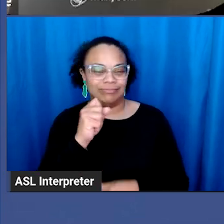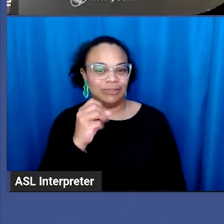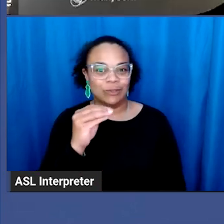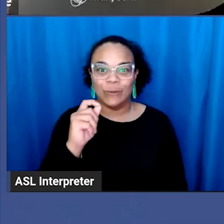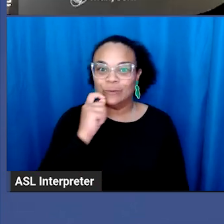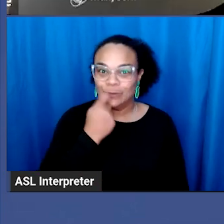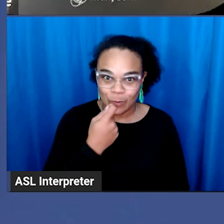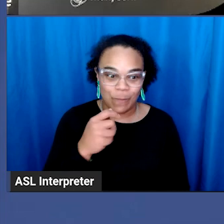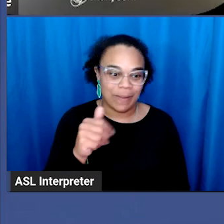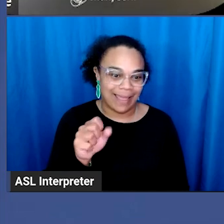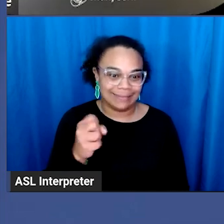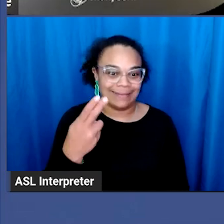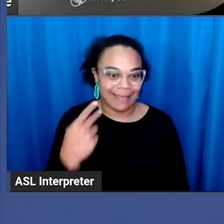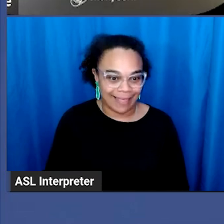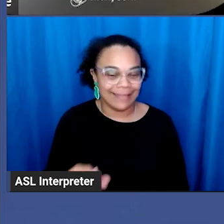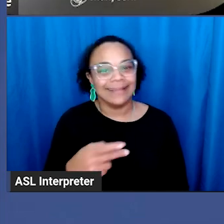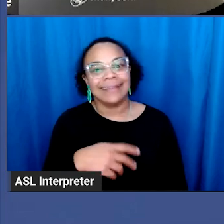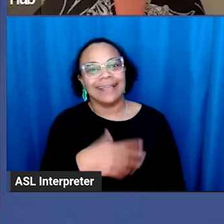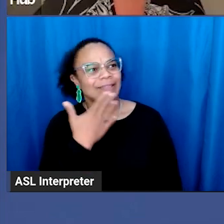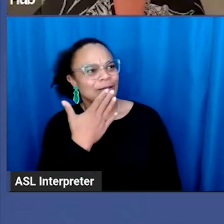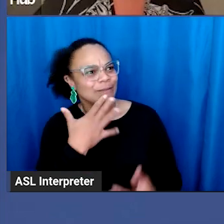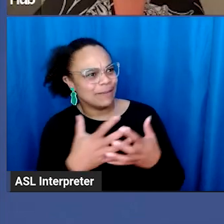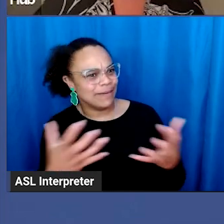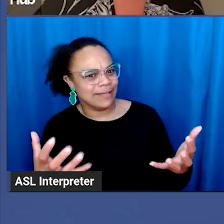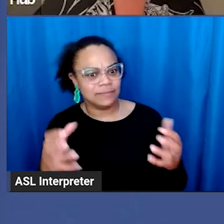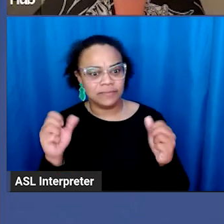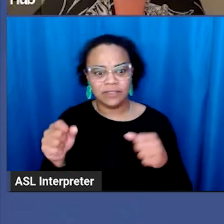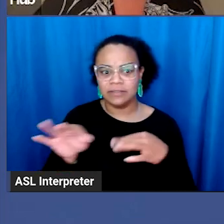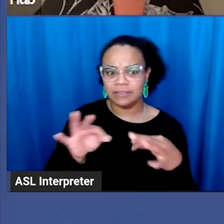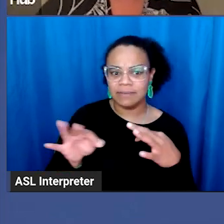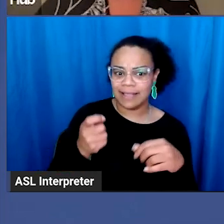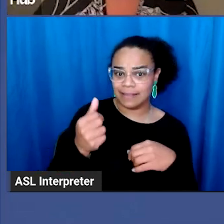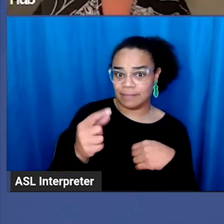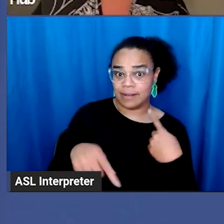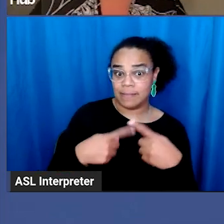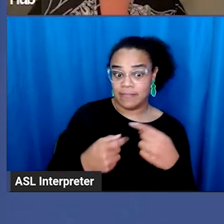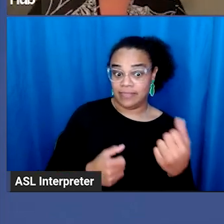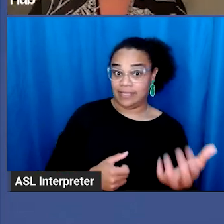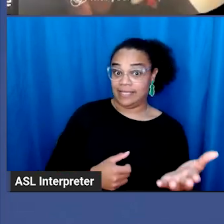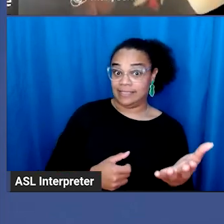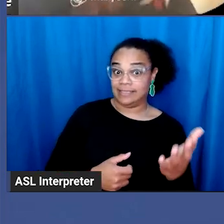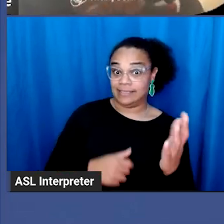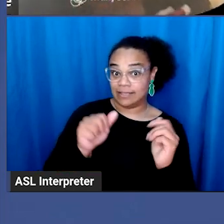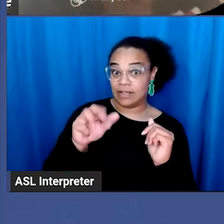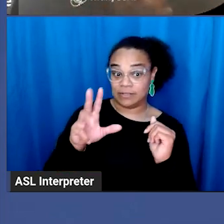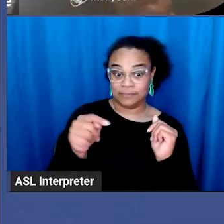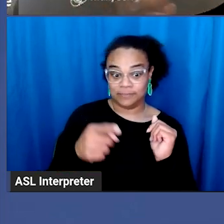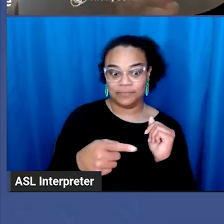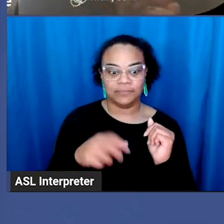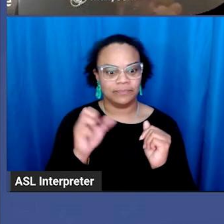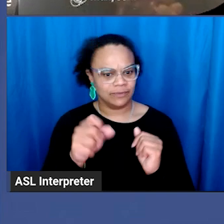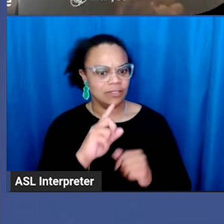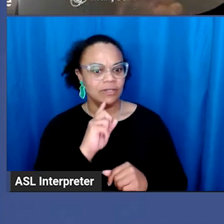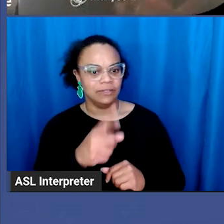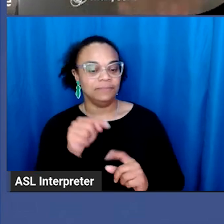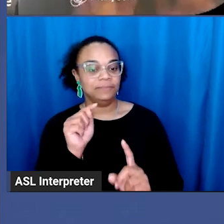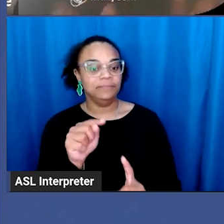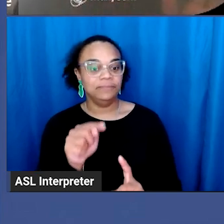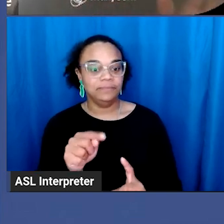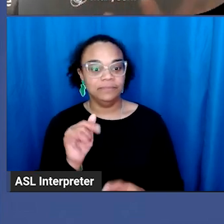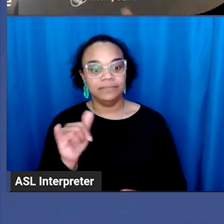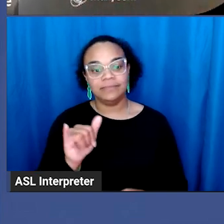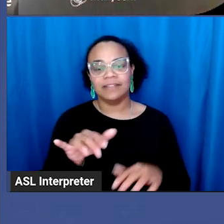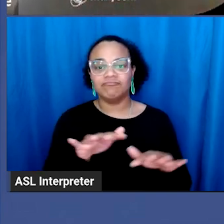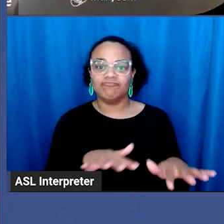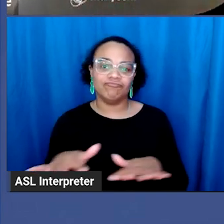Thank you so Um, much. could you tell us a little bit about this piece? Sure. So this is like a